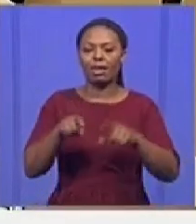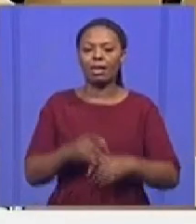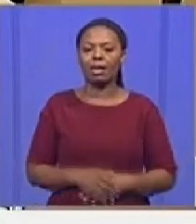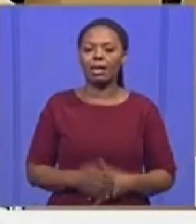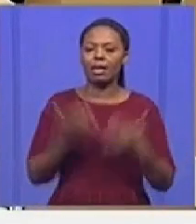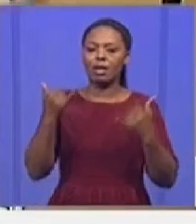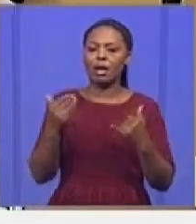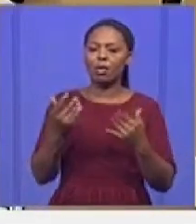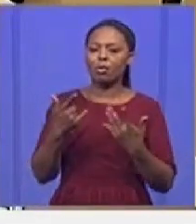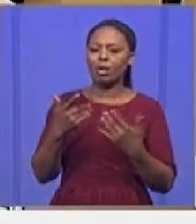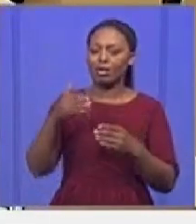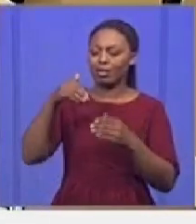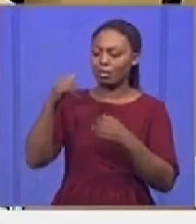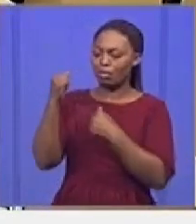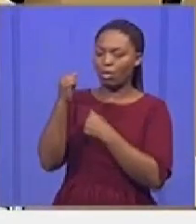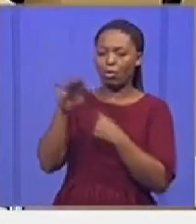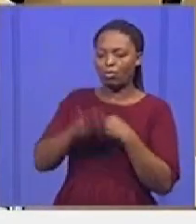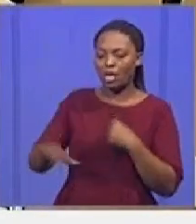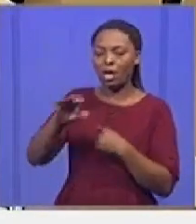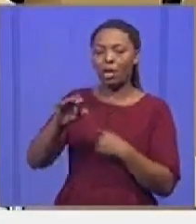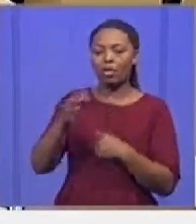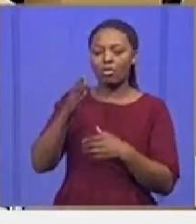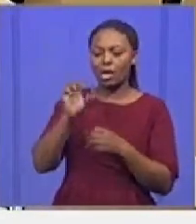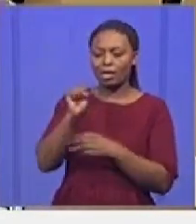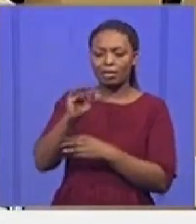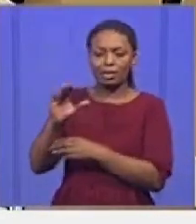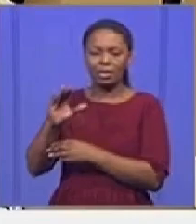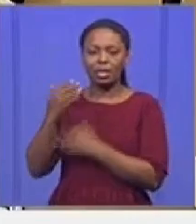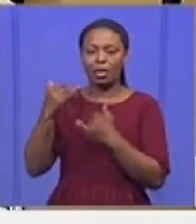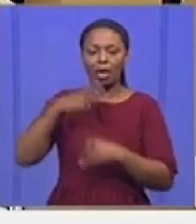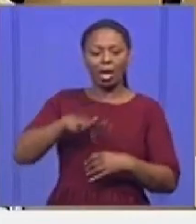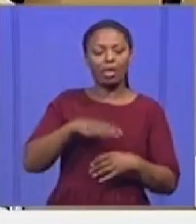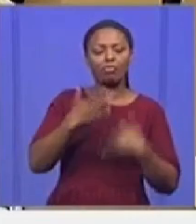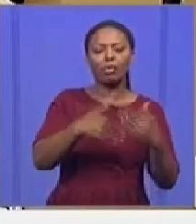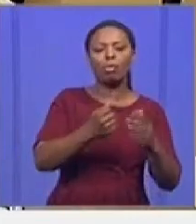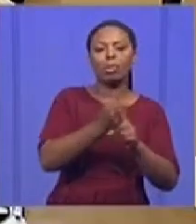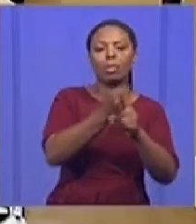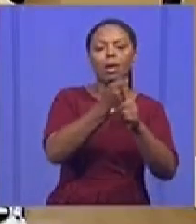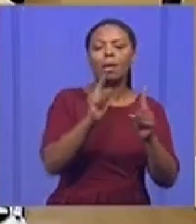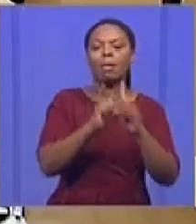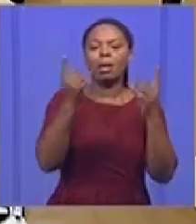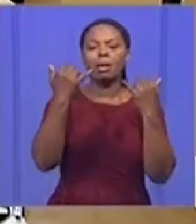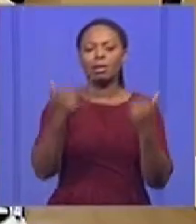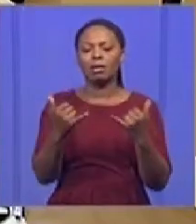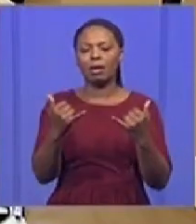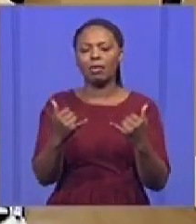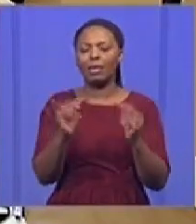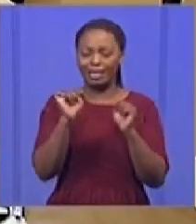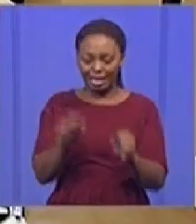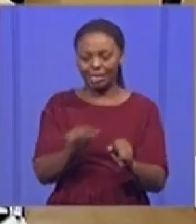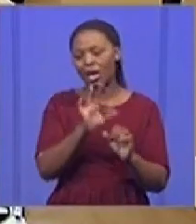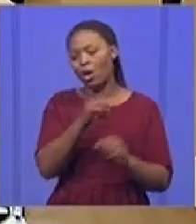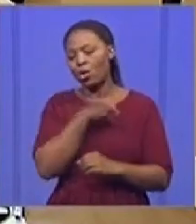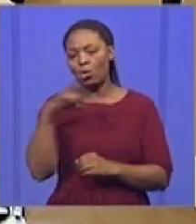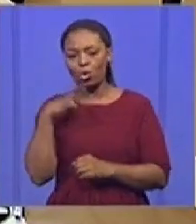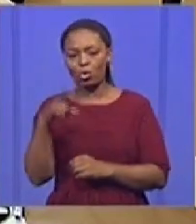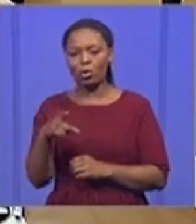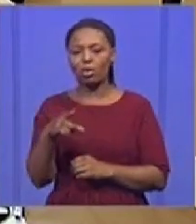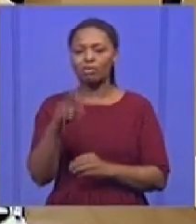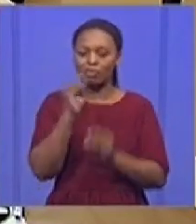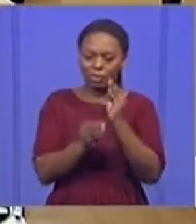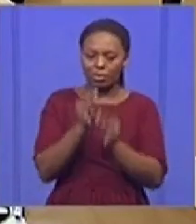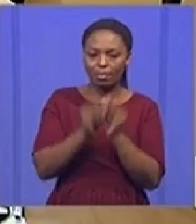get your house in order whilst those other processes are playing out, however long-winded they might be and as incorrect